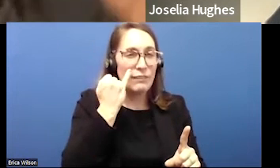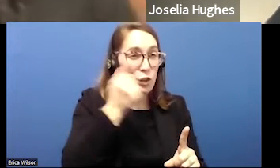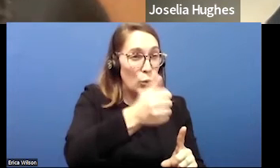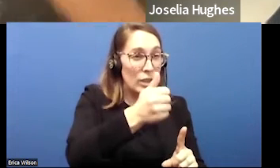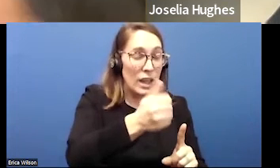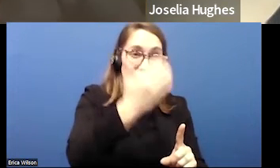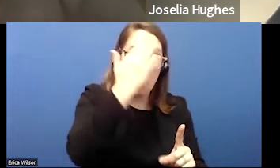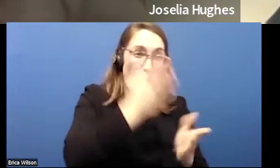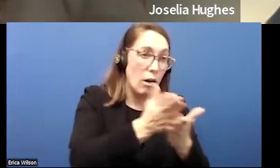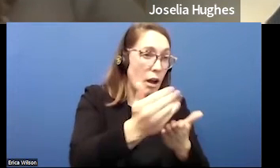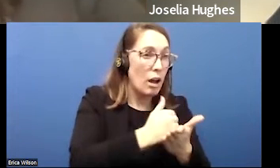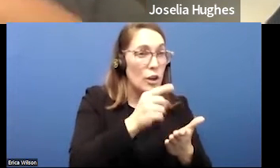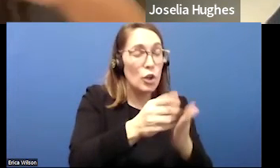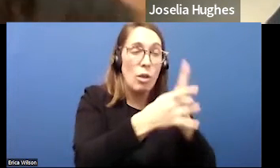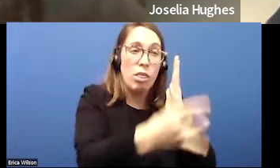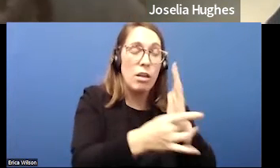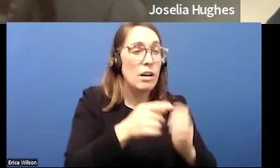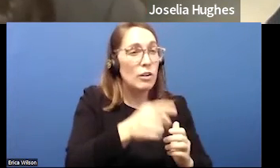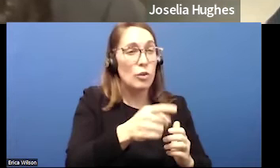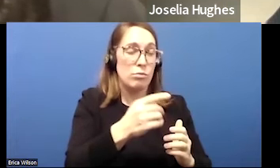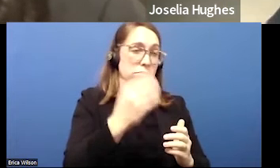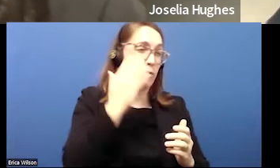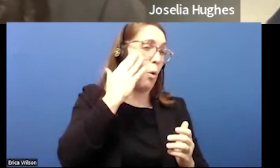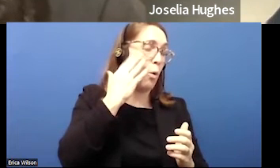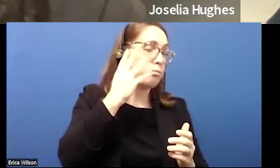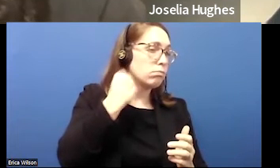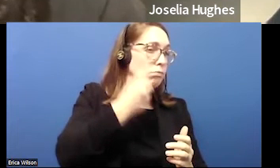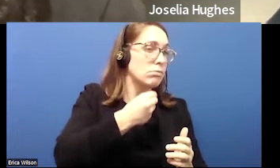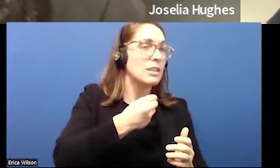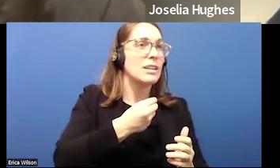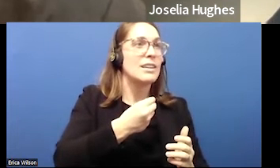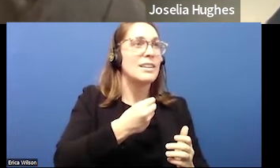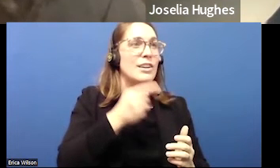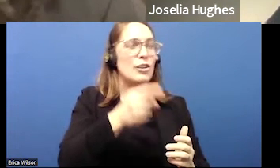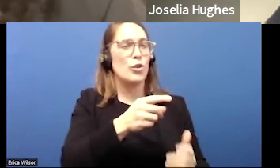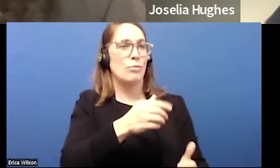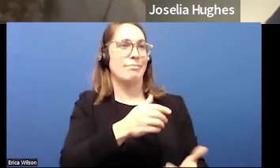quote unquote like well versed or a member of a board.